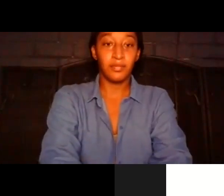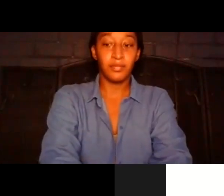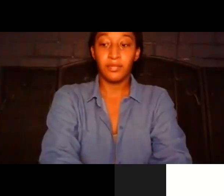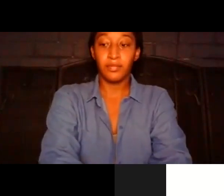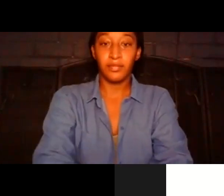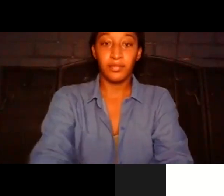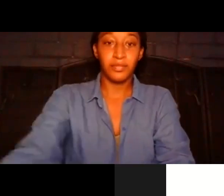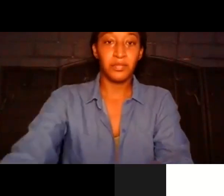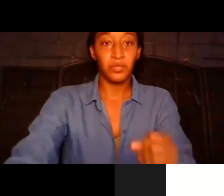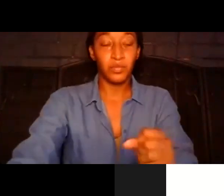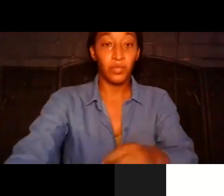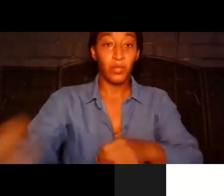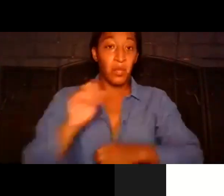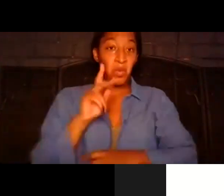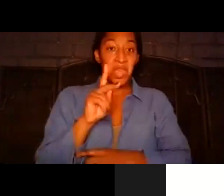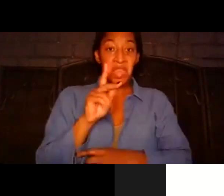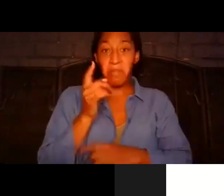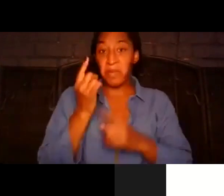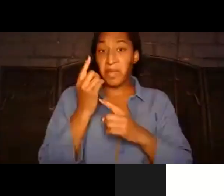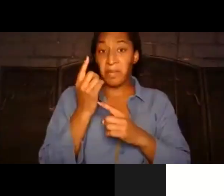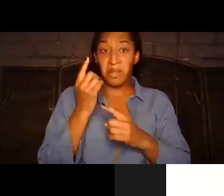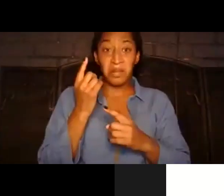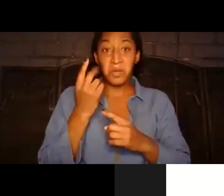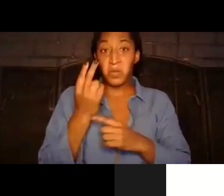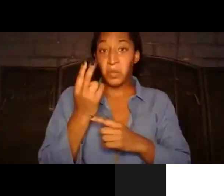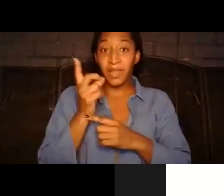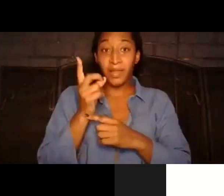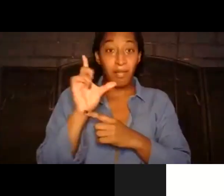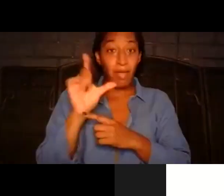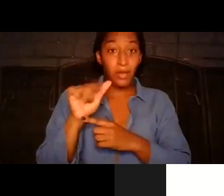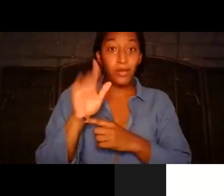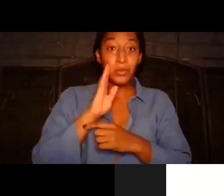We'll give it about a minute or two and then we'll get started. Thanks for your patience.